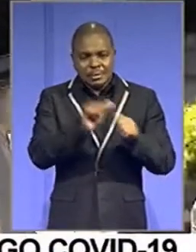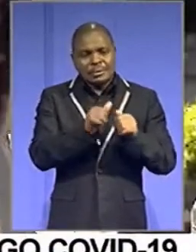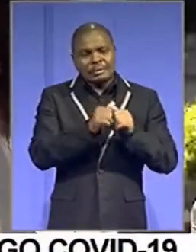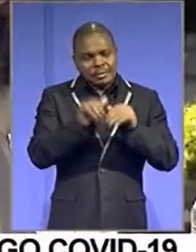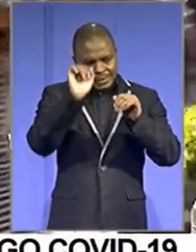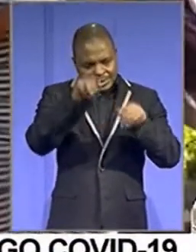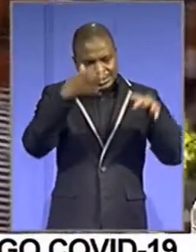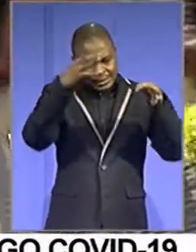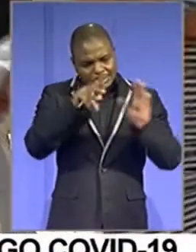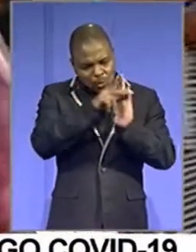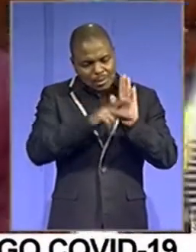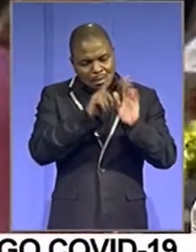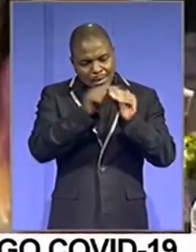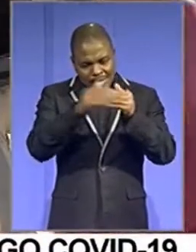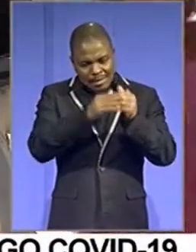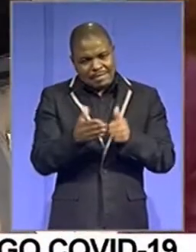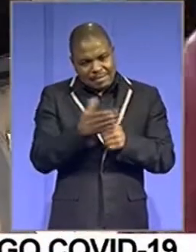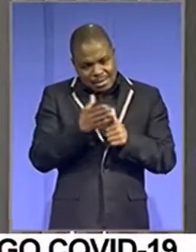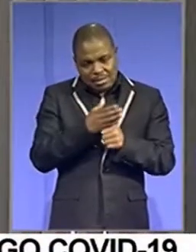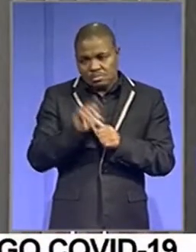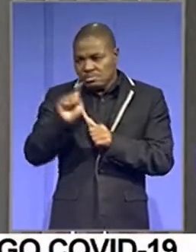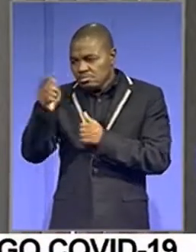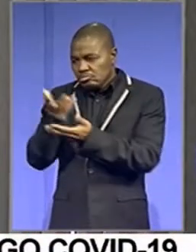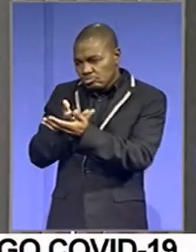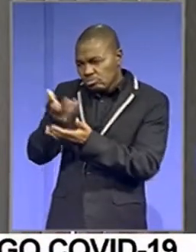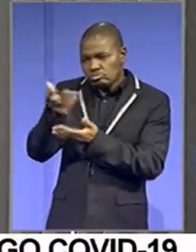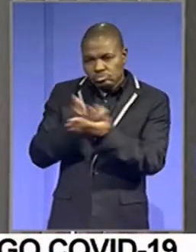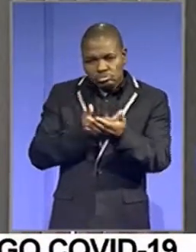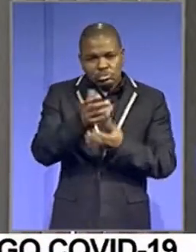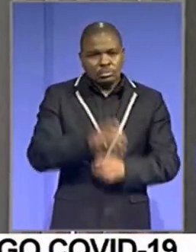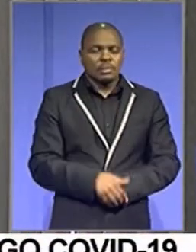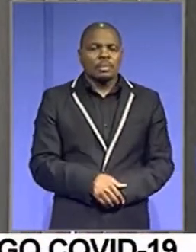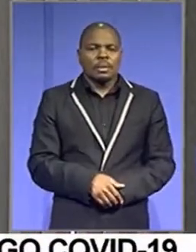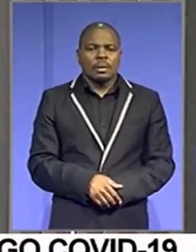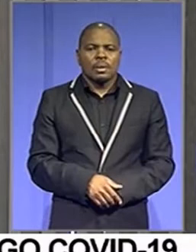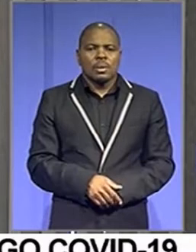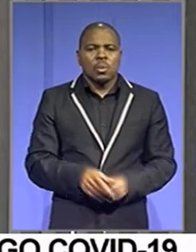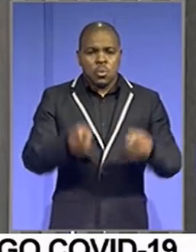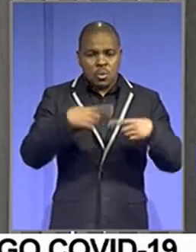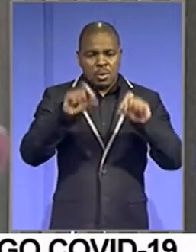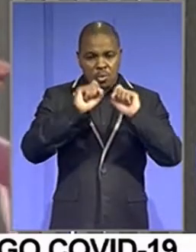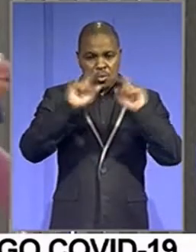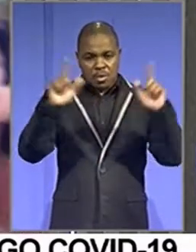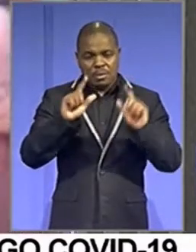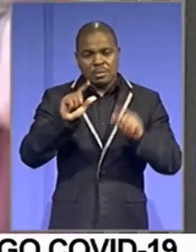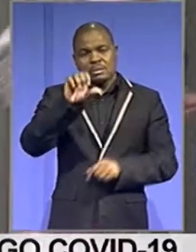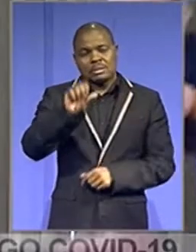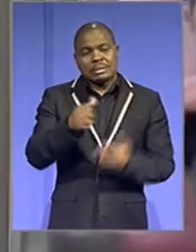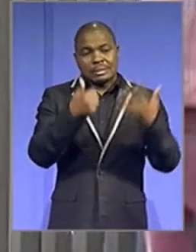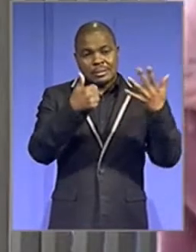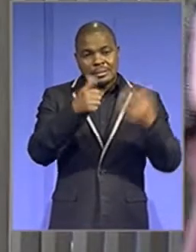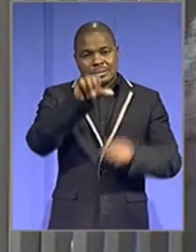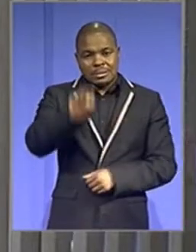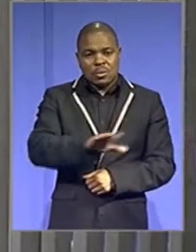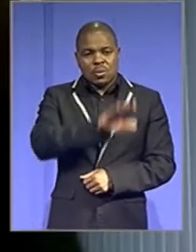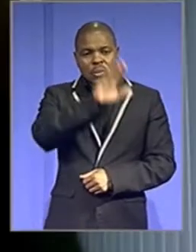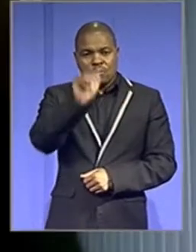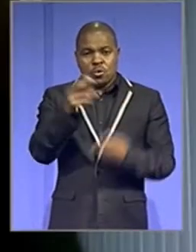hloko morago wa go rerišana le bohle ba ba amegago. We are aware of at least 6 South African universities with